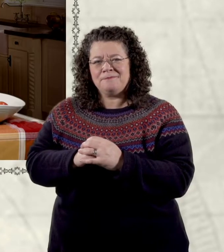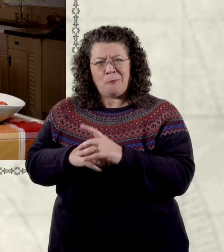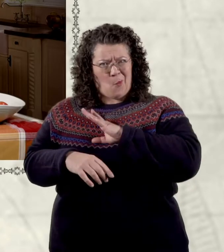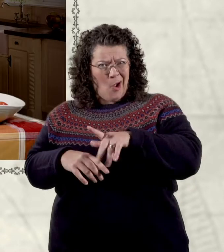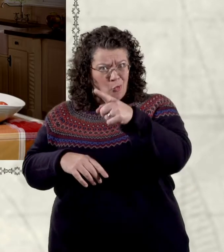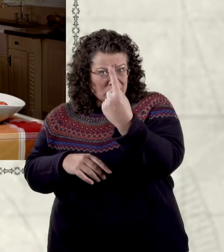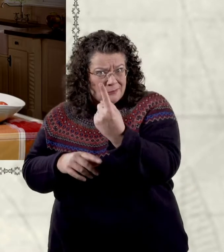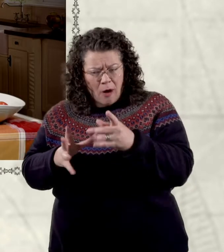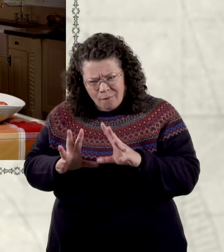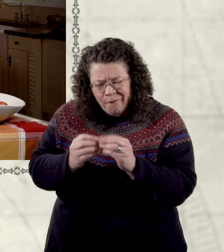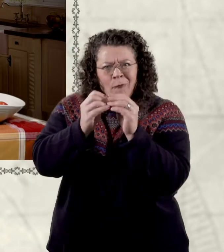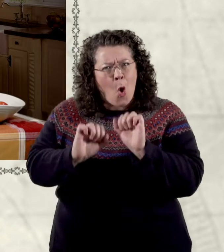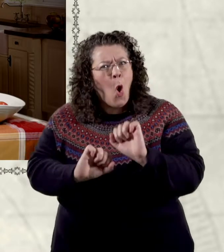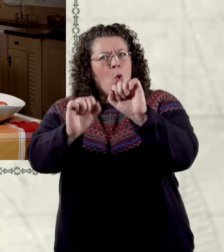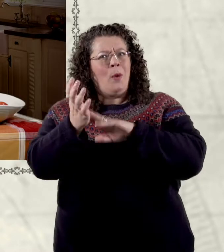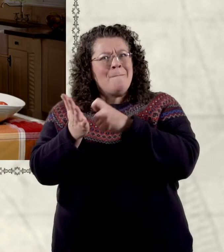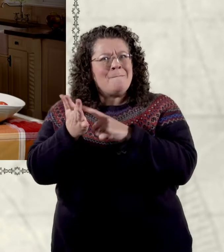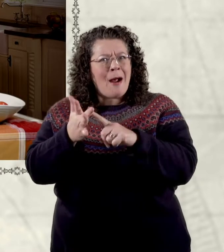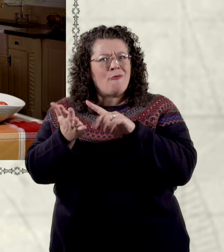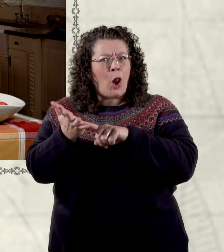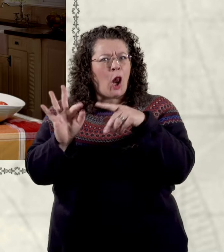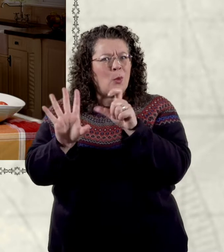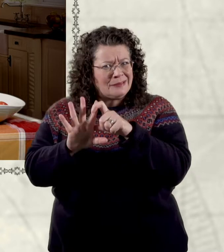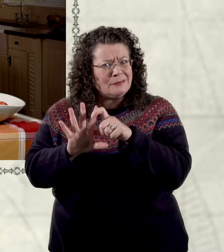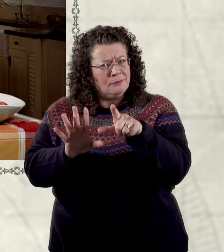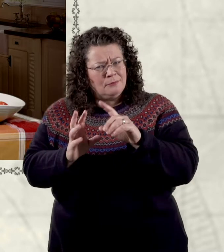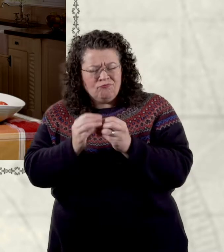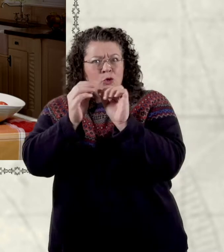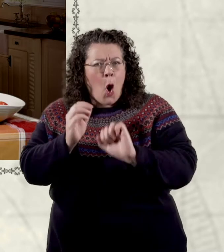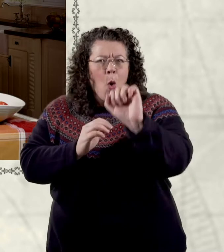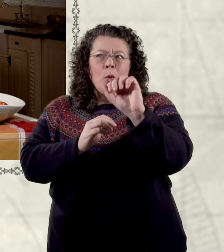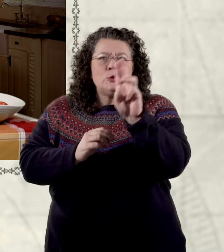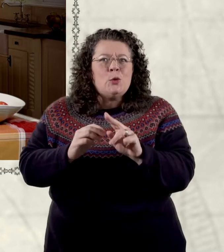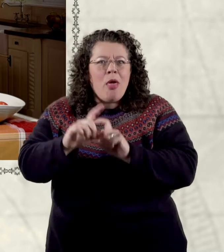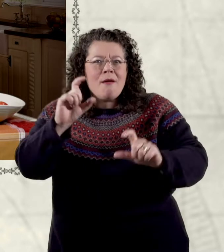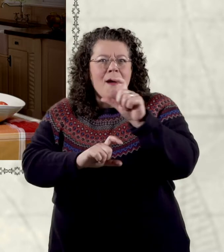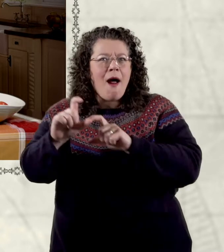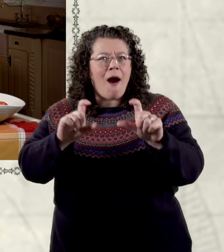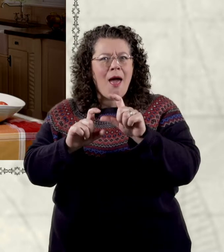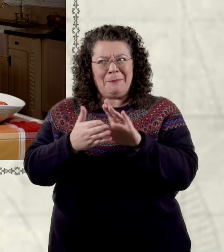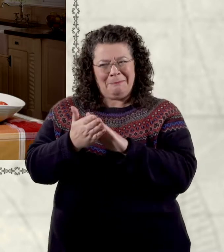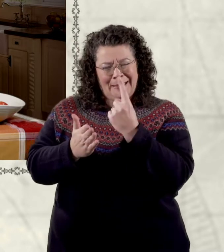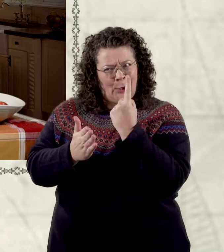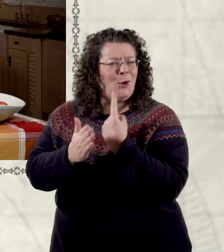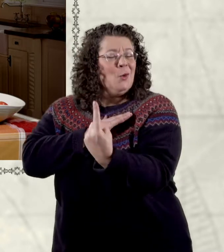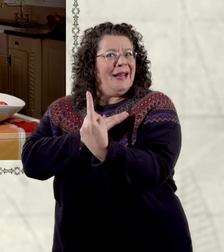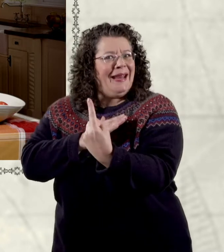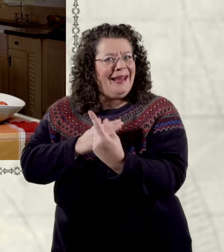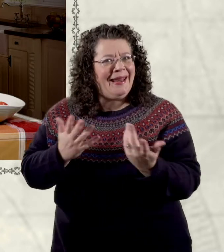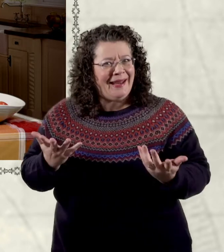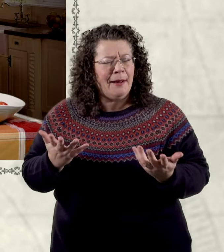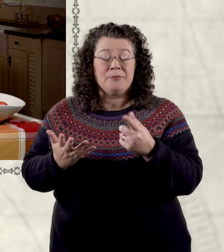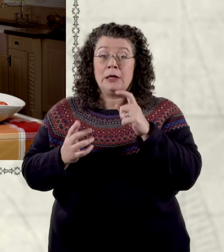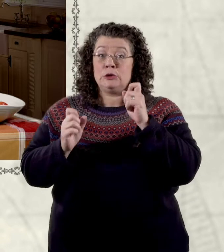Why don't you design your own Mary Lloyd, perhaps using your school colours to make her unique? And here's